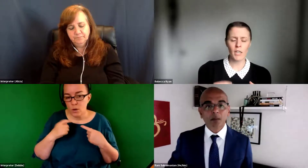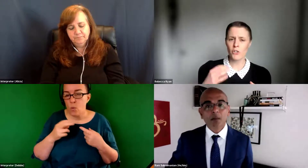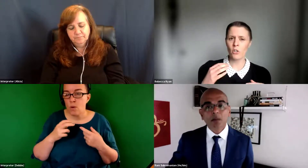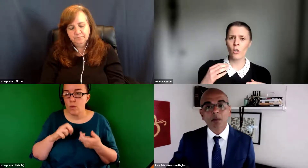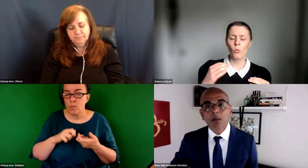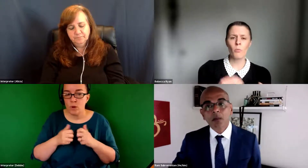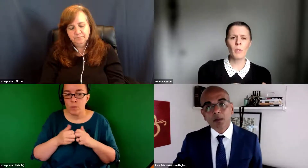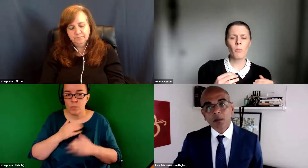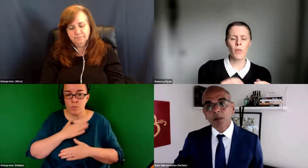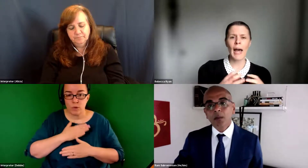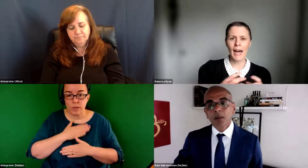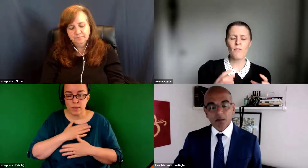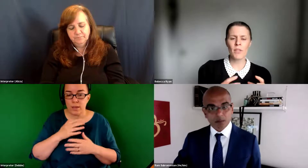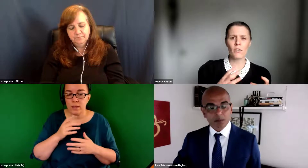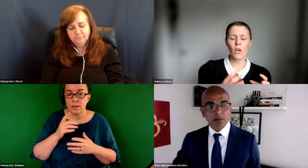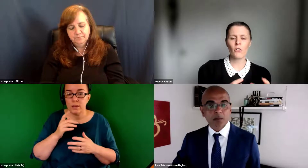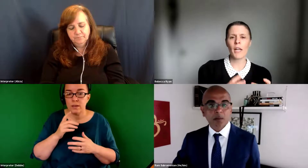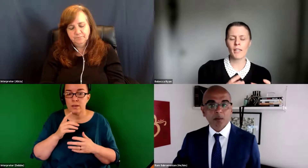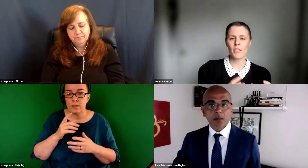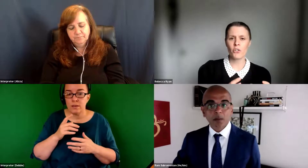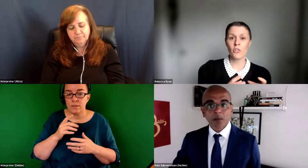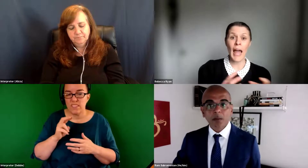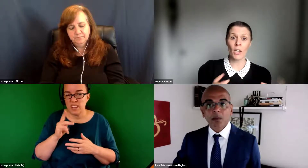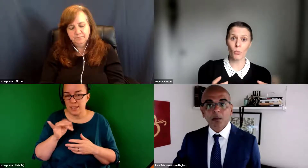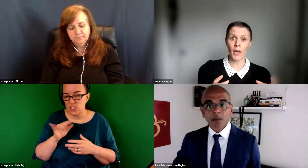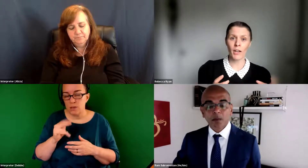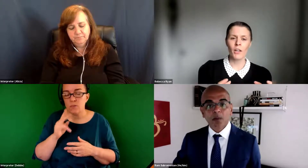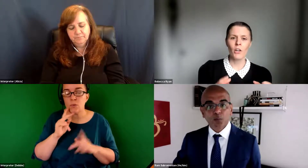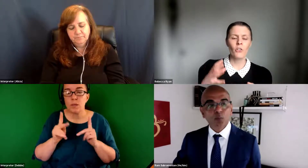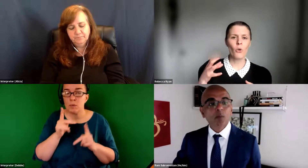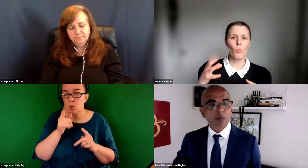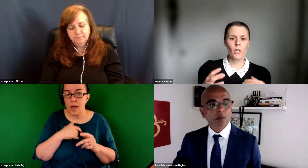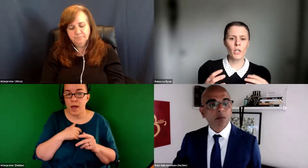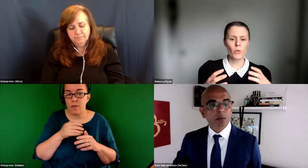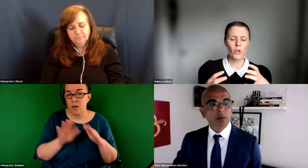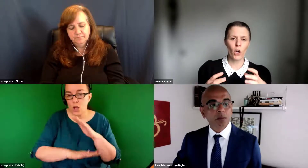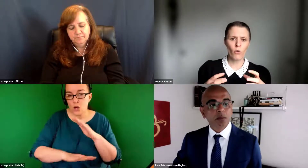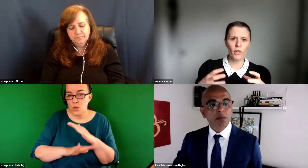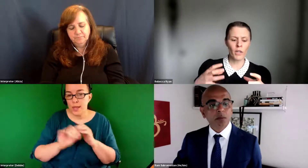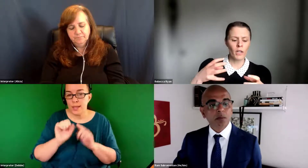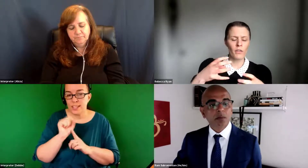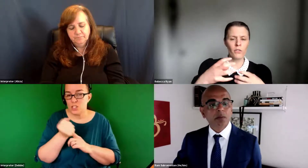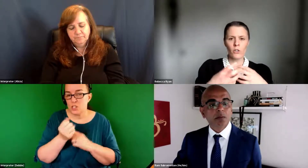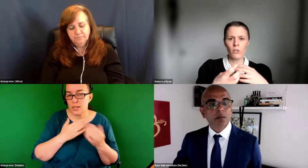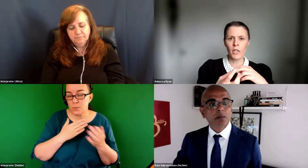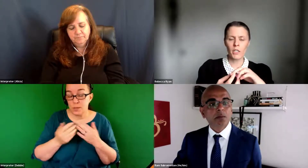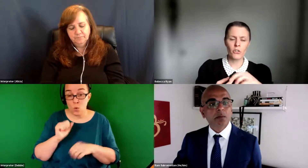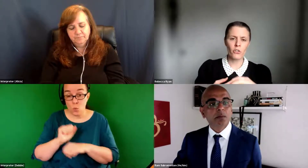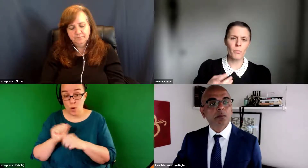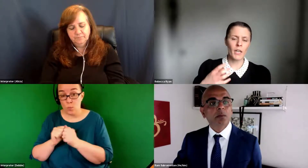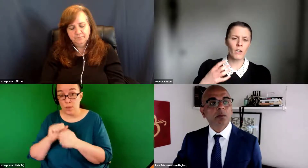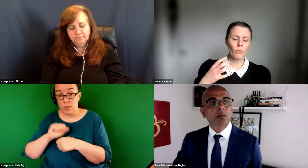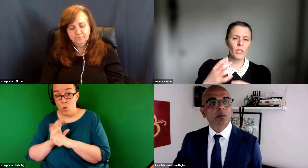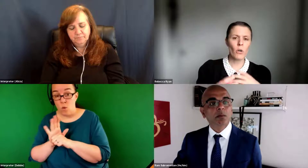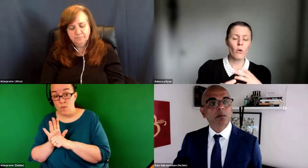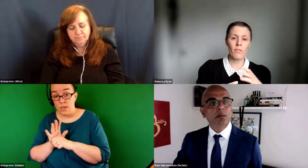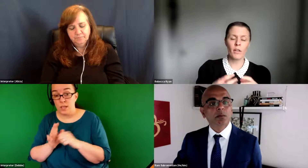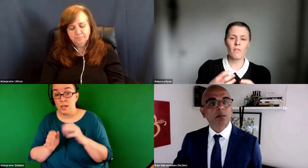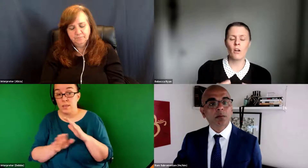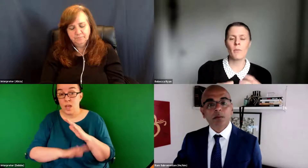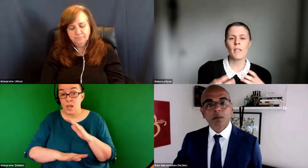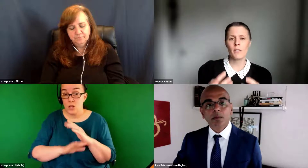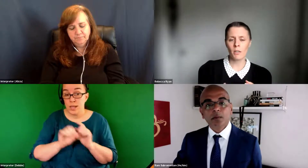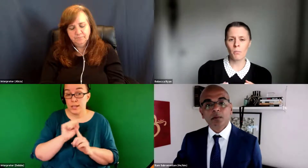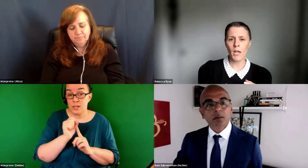breathing, ventilation with people that have these underlying conditions anyway. So working with COVID, these underlying conditions make a really